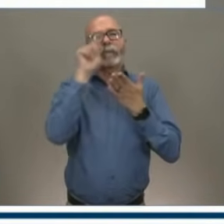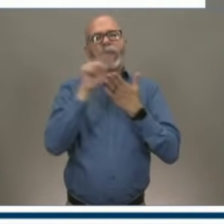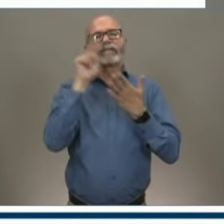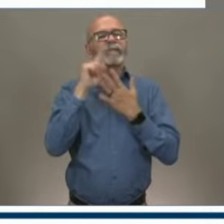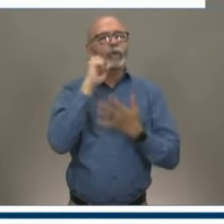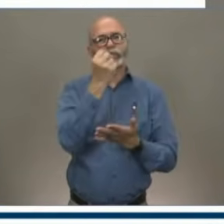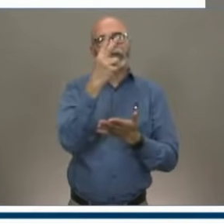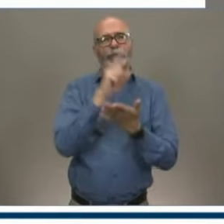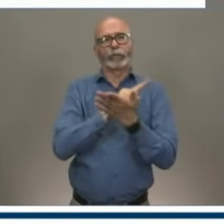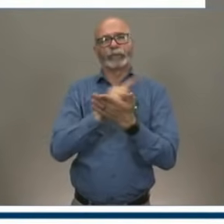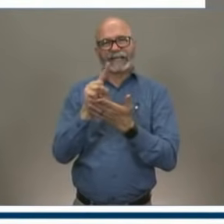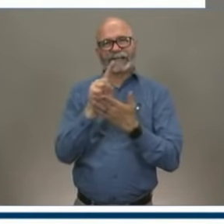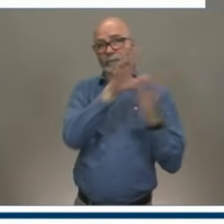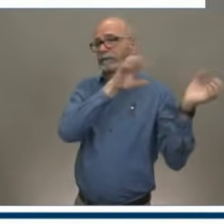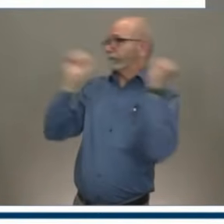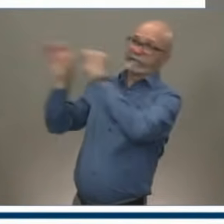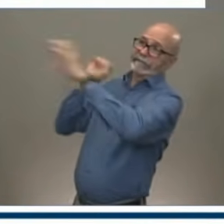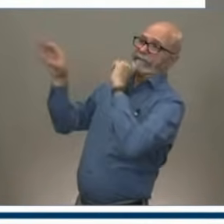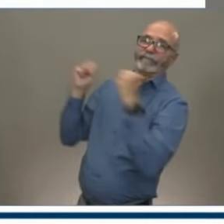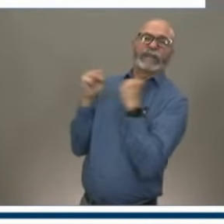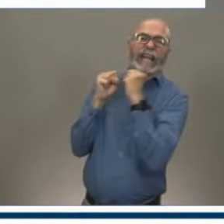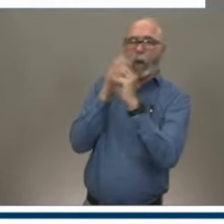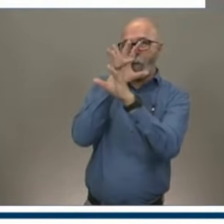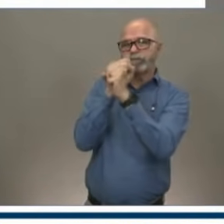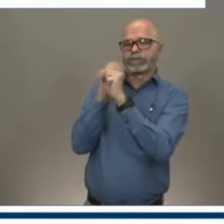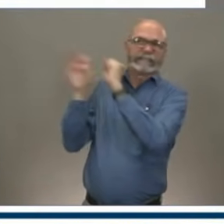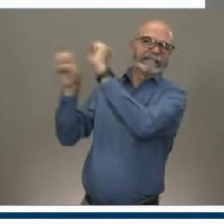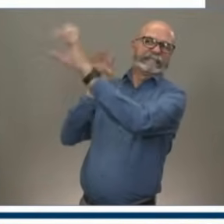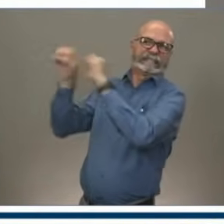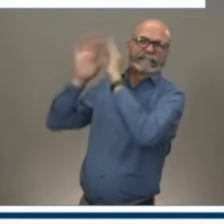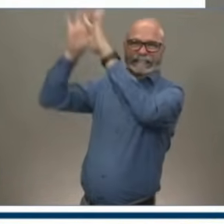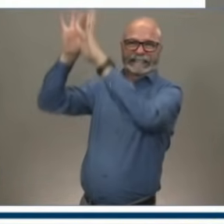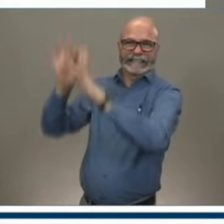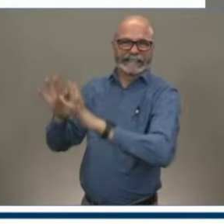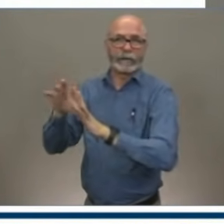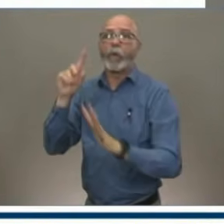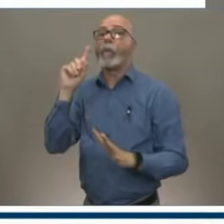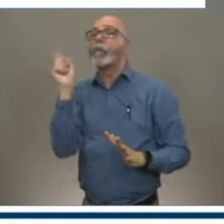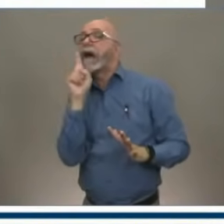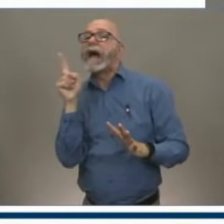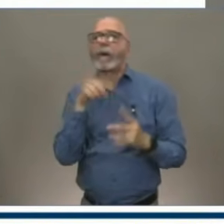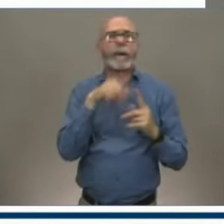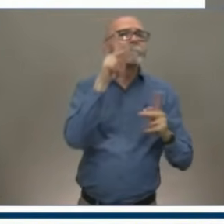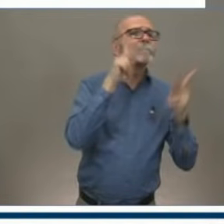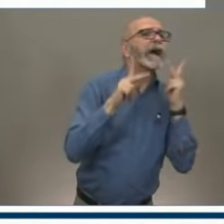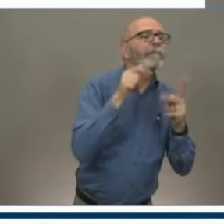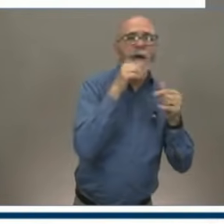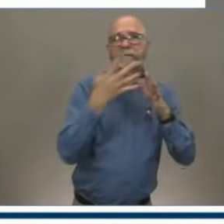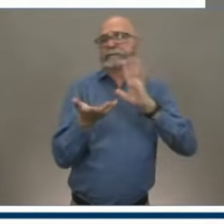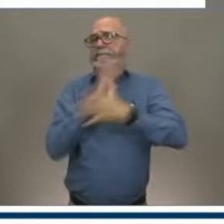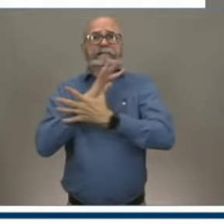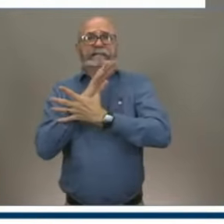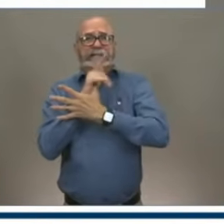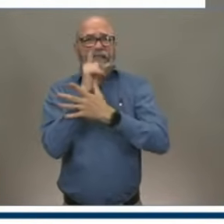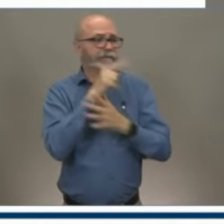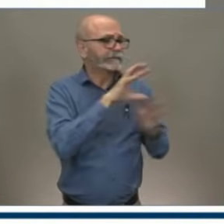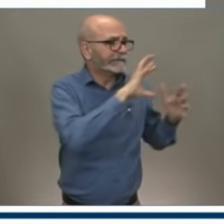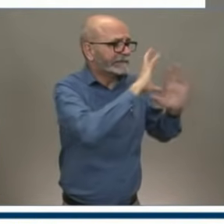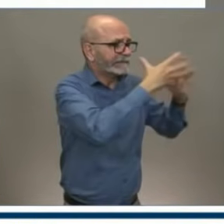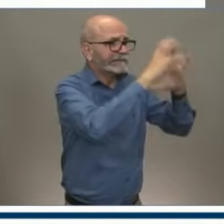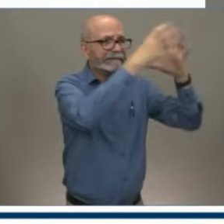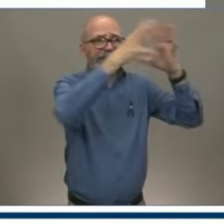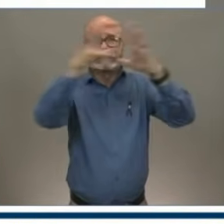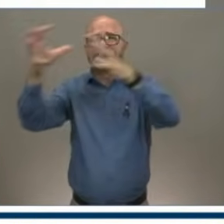handling and where the vaccine can be administered along with our priority groups. So there's a lot of detailed work between now and